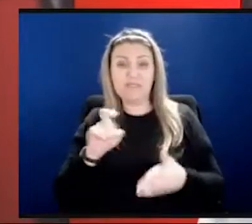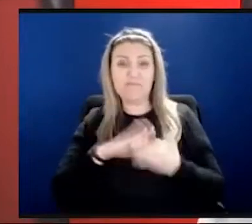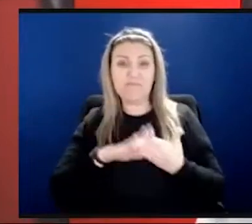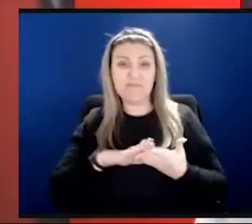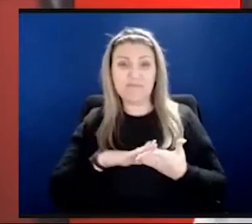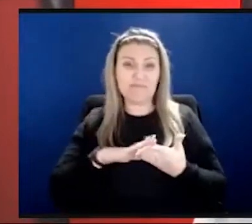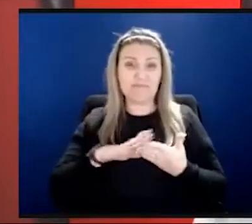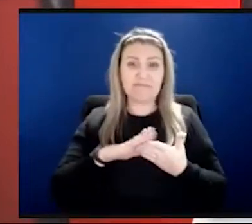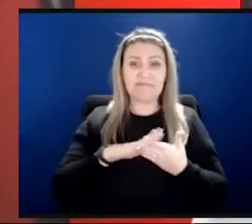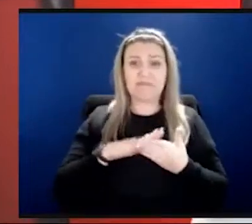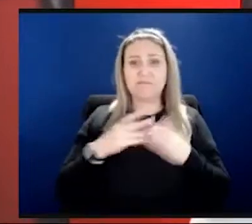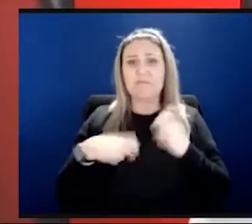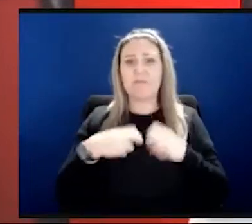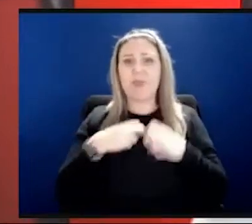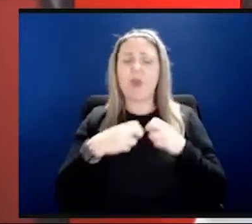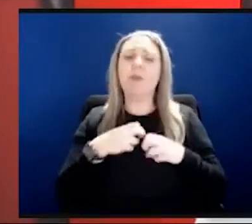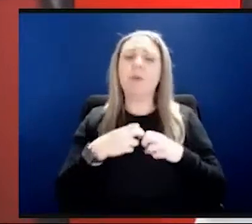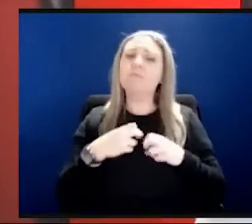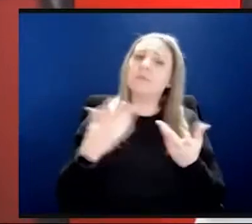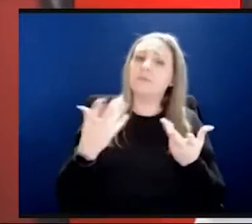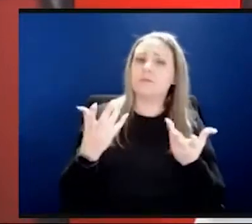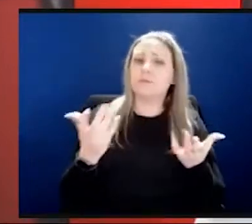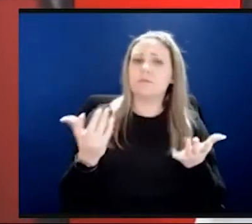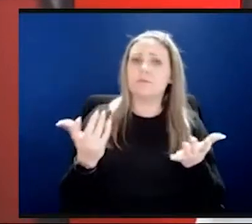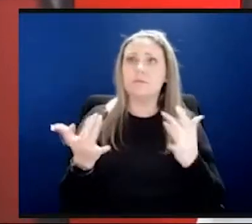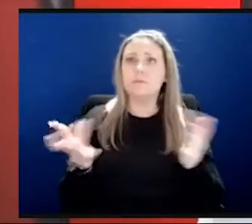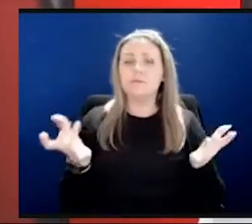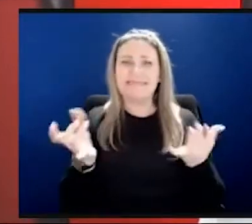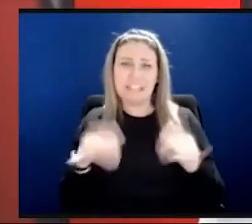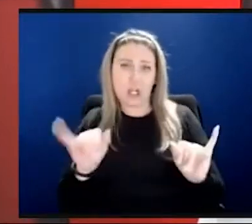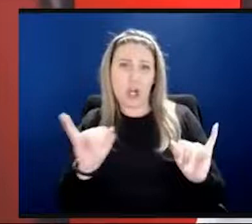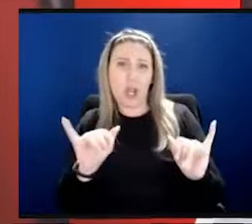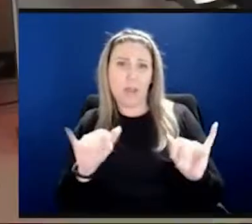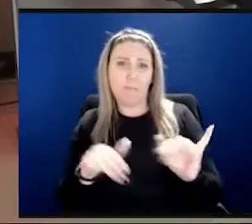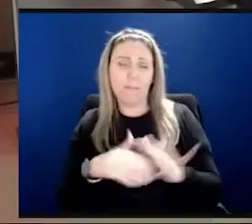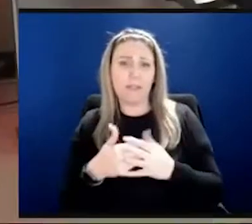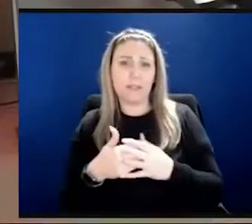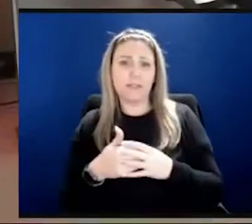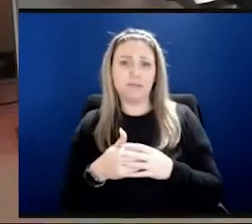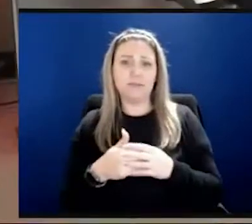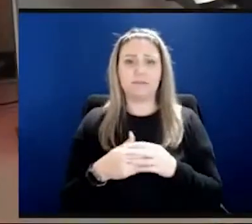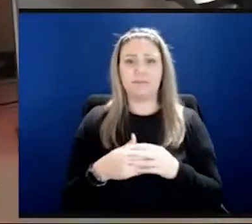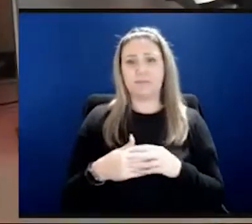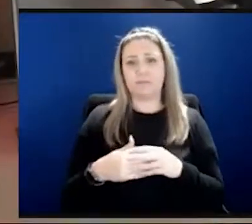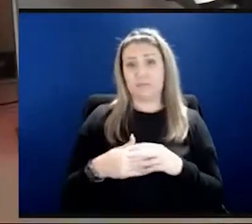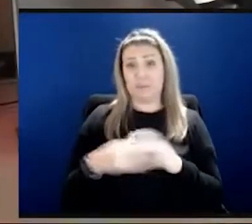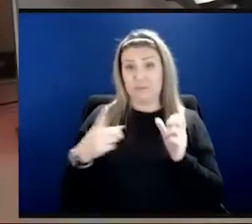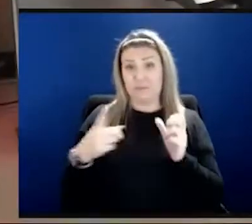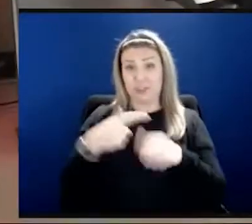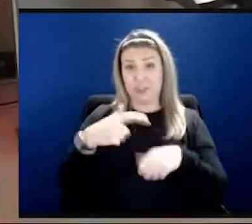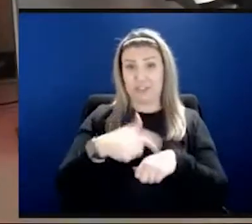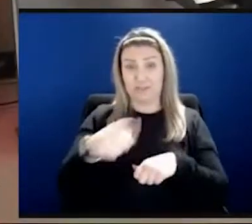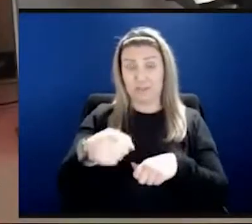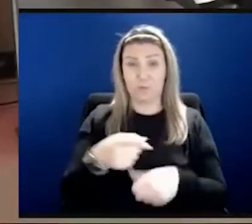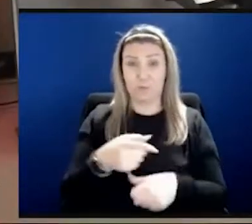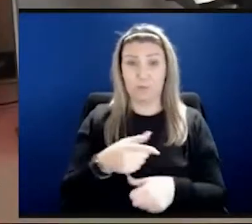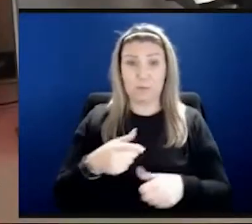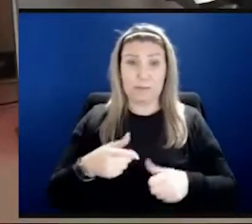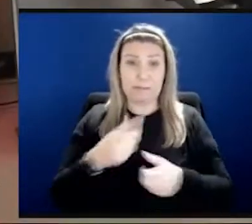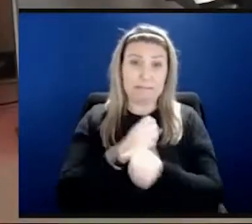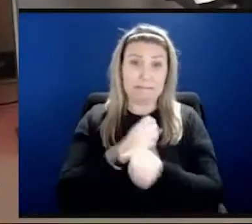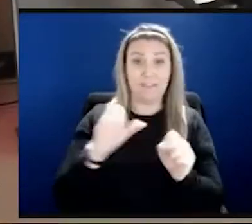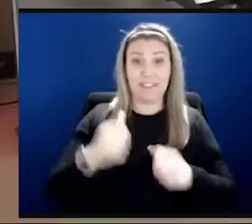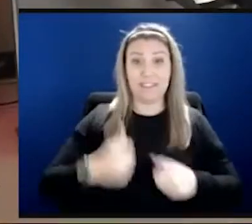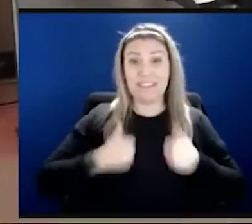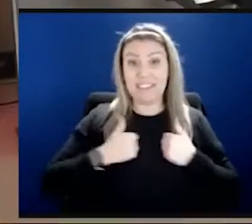not uncommon with our LVAD patients. That would be, so the first time you saved his life was putting in the LVAD. Second time you saved his life,